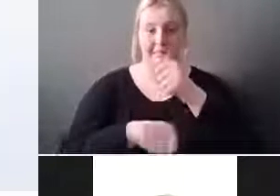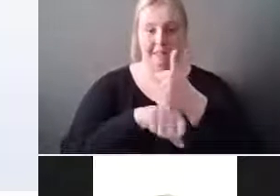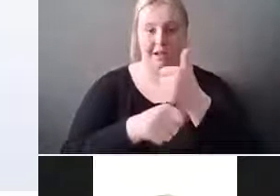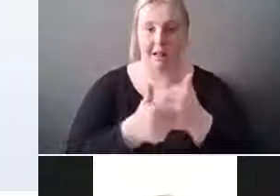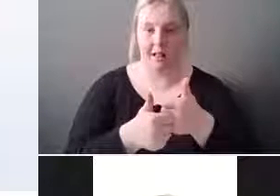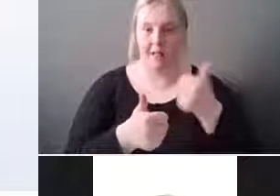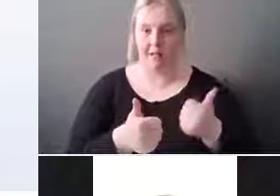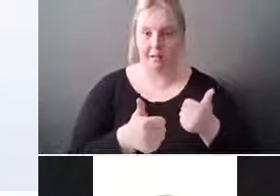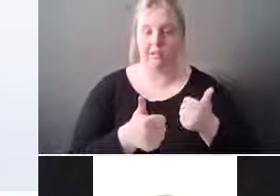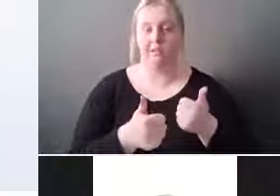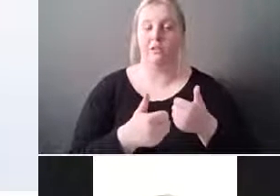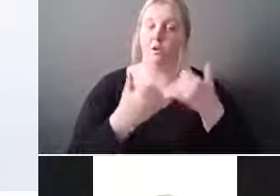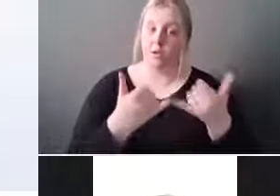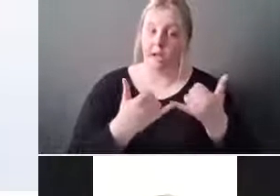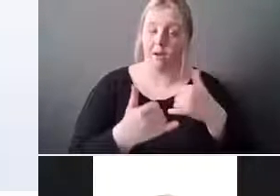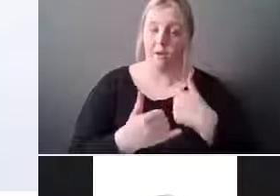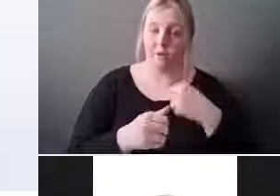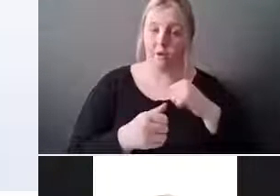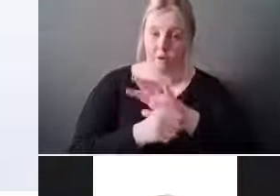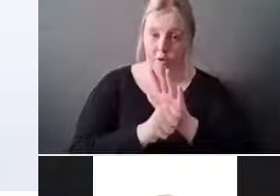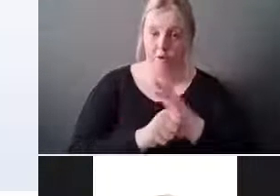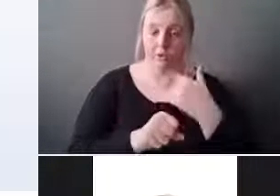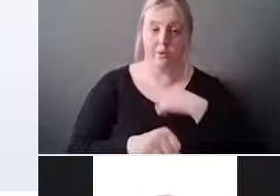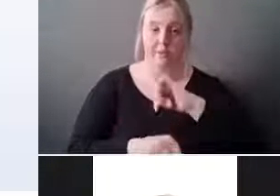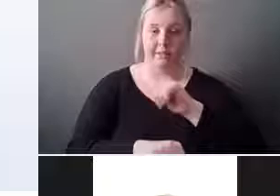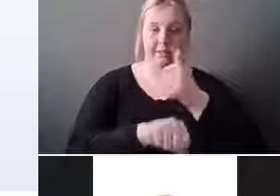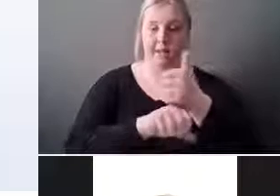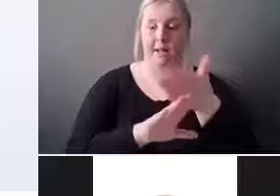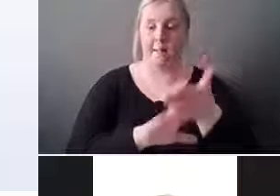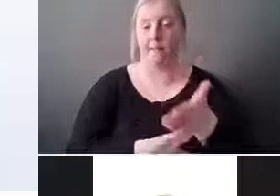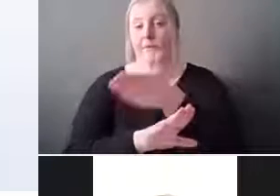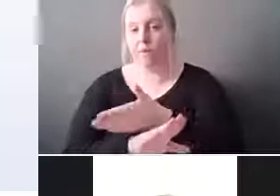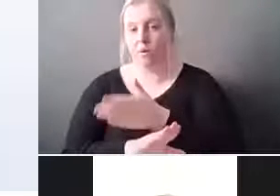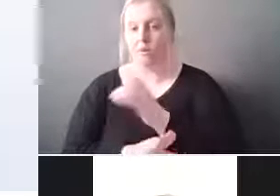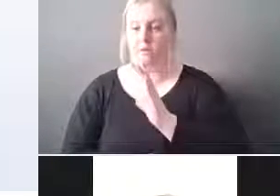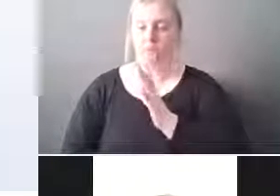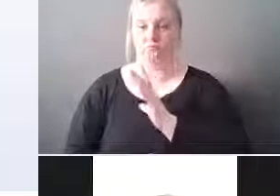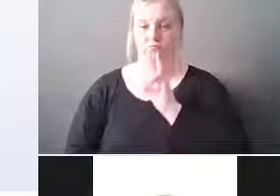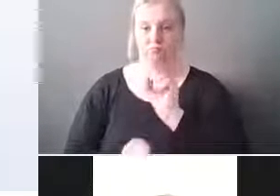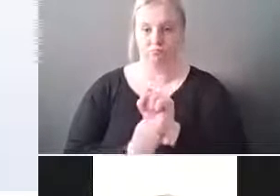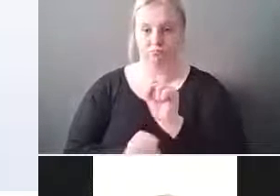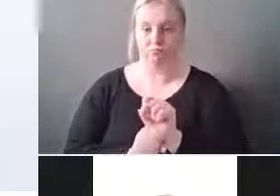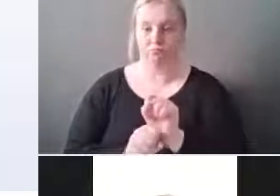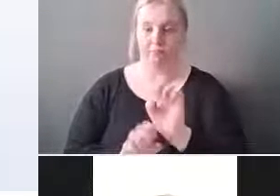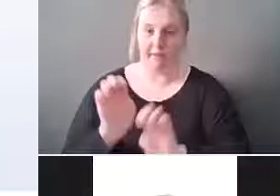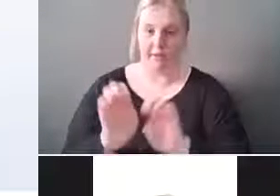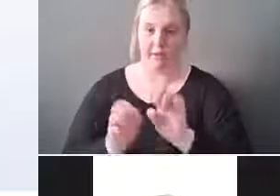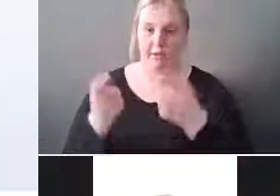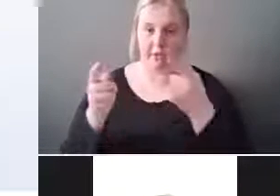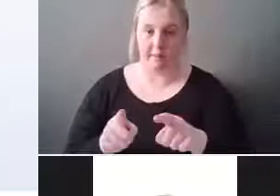toolkit available before the formal evaluation is actually taking place. So we wanted to make it available to the